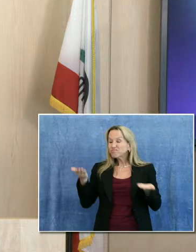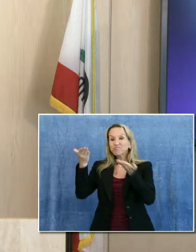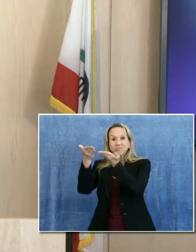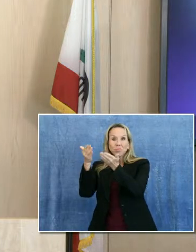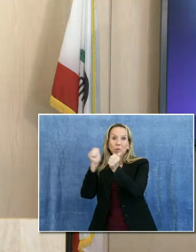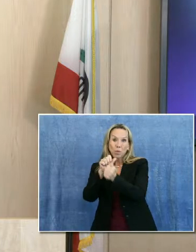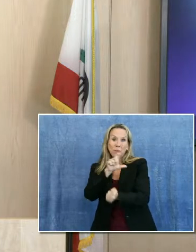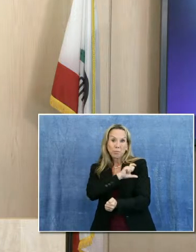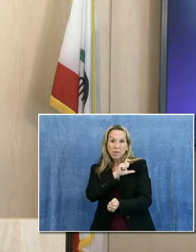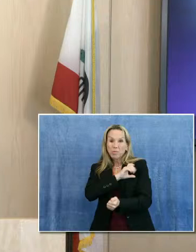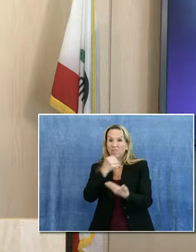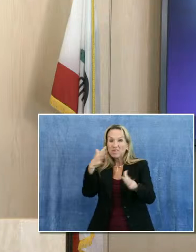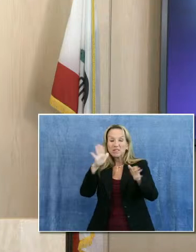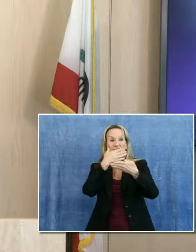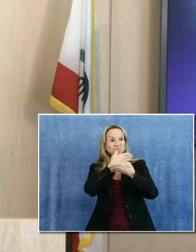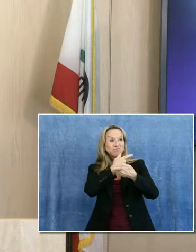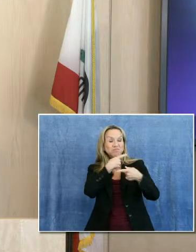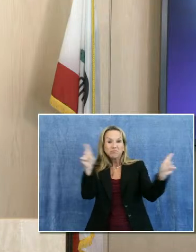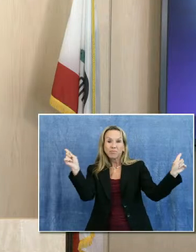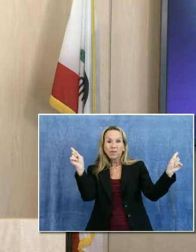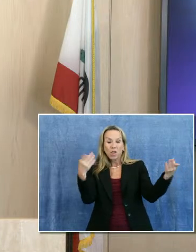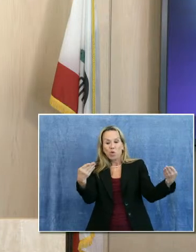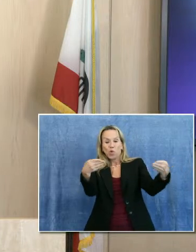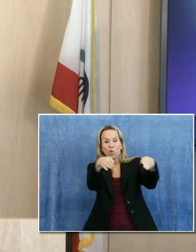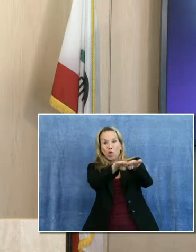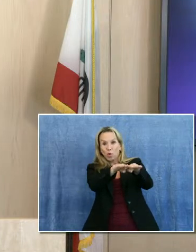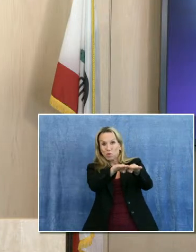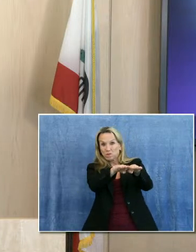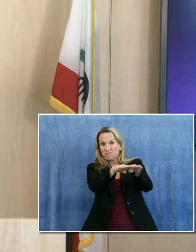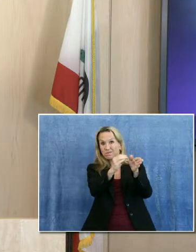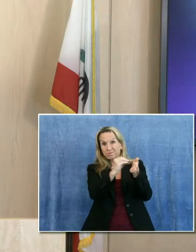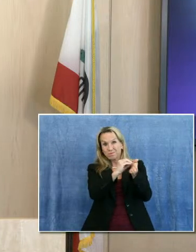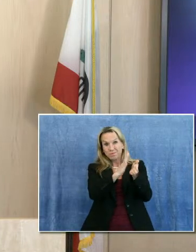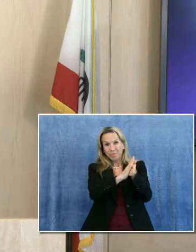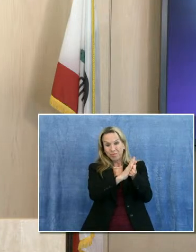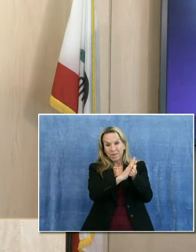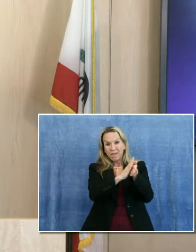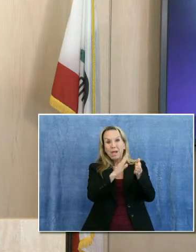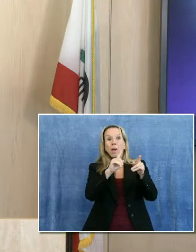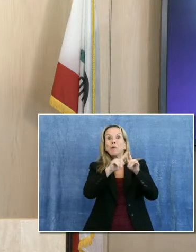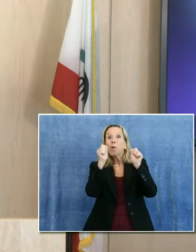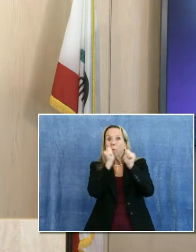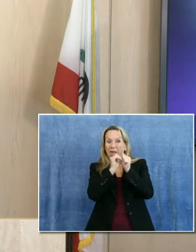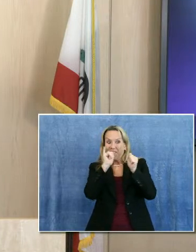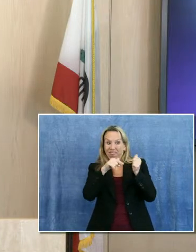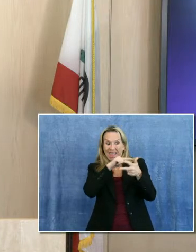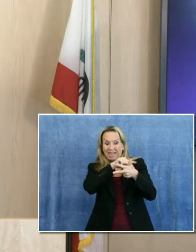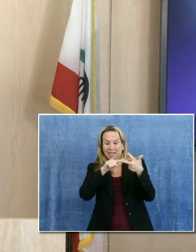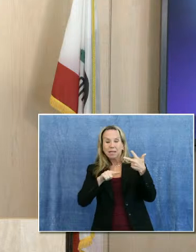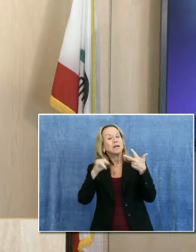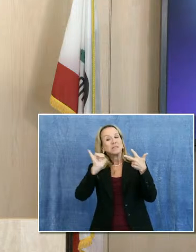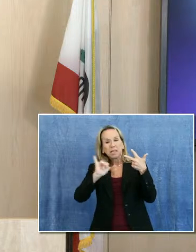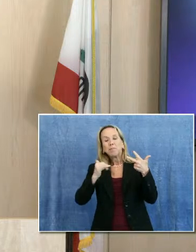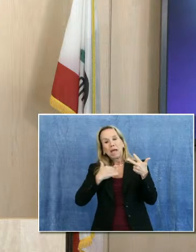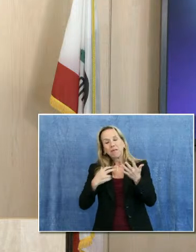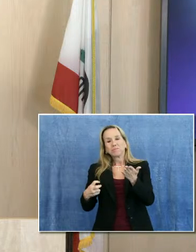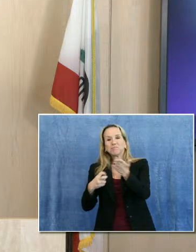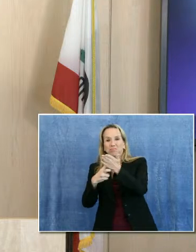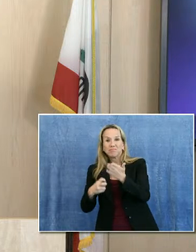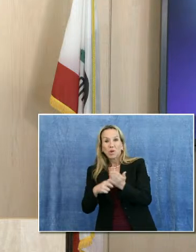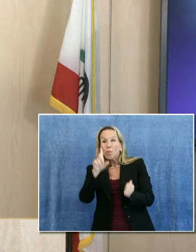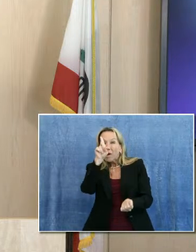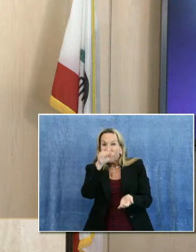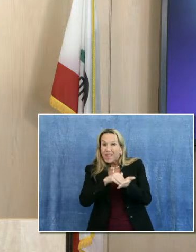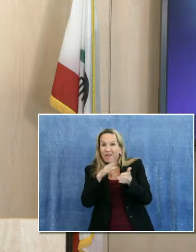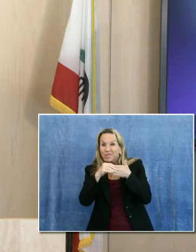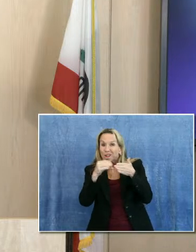public health closure notice. Beyond that, there is a tool for citations for violating the public health order that has a $1,000